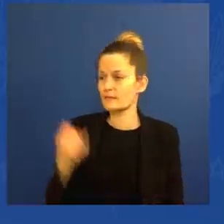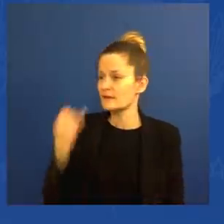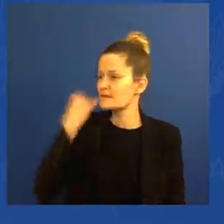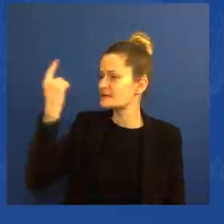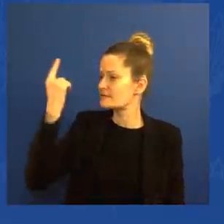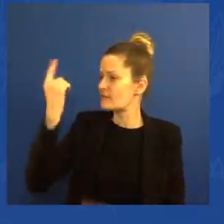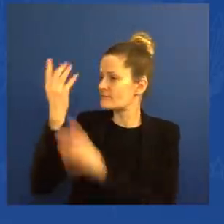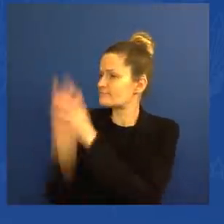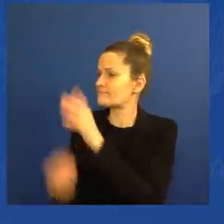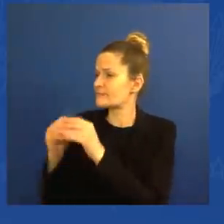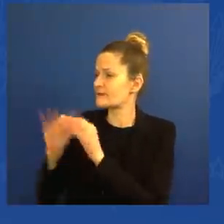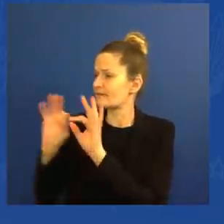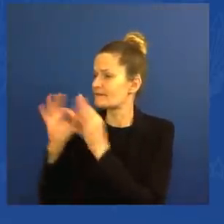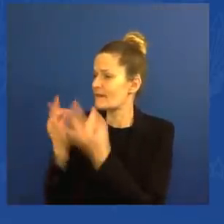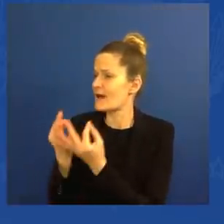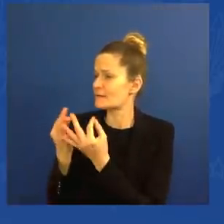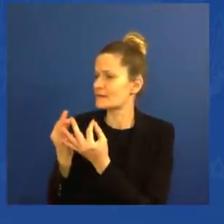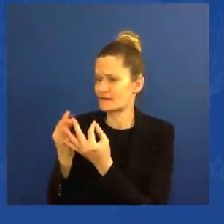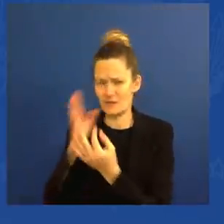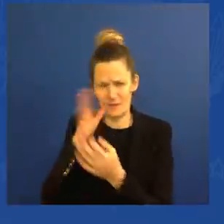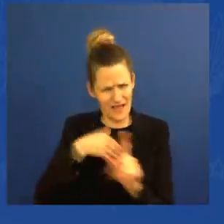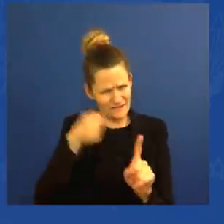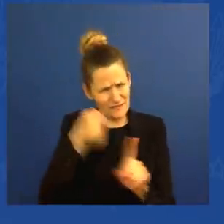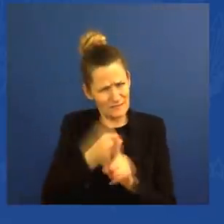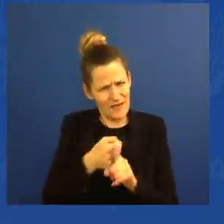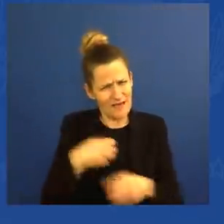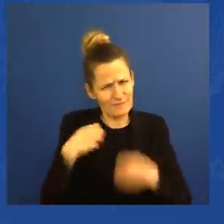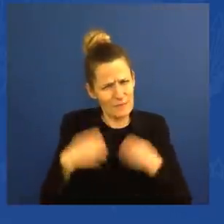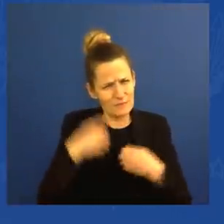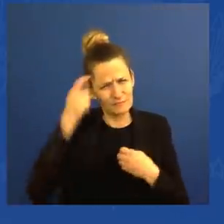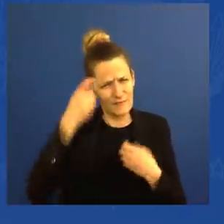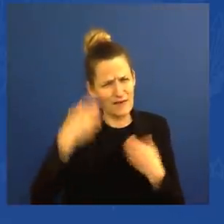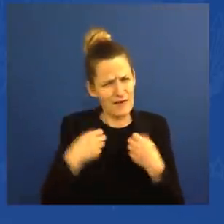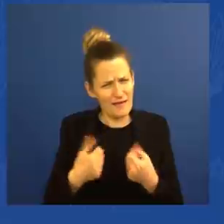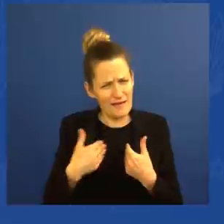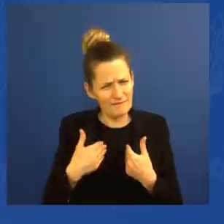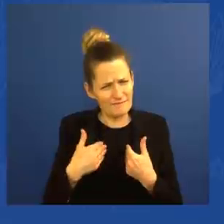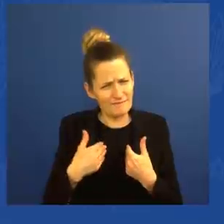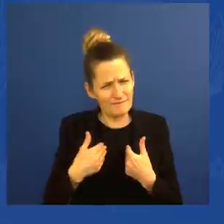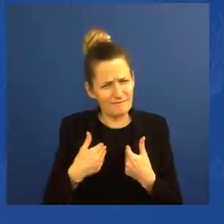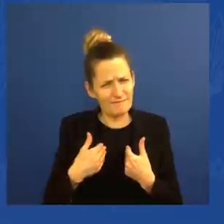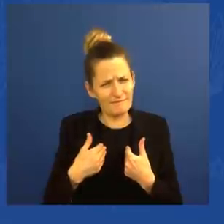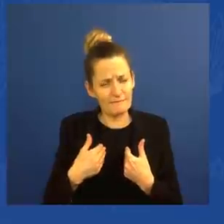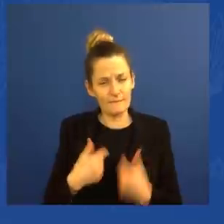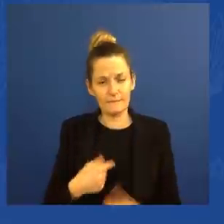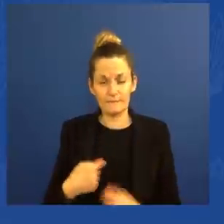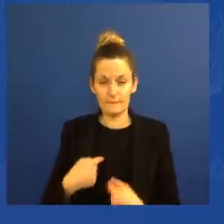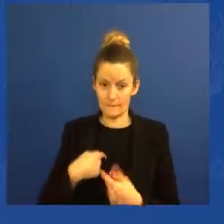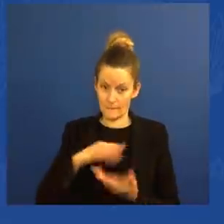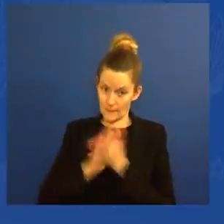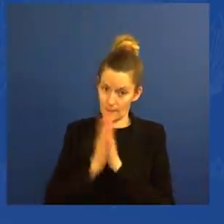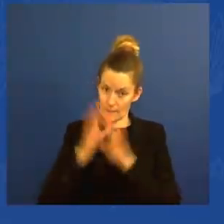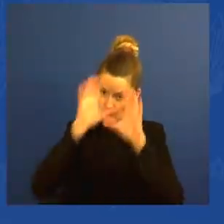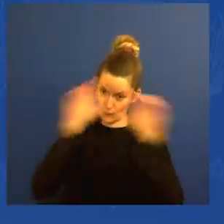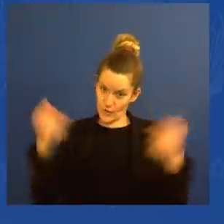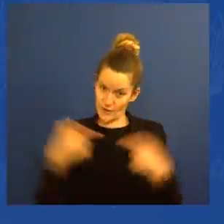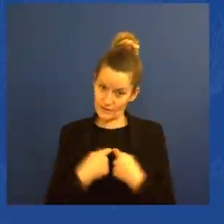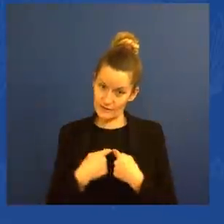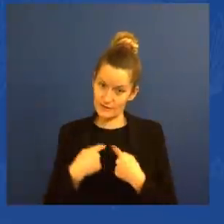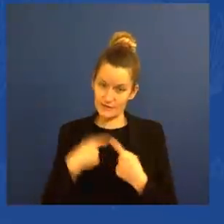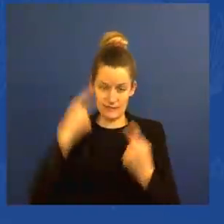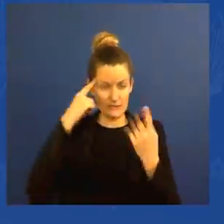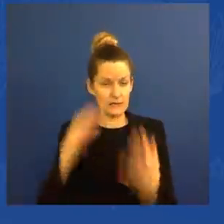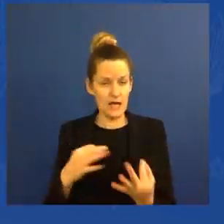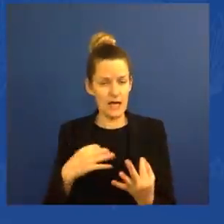determined not to let that happen again. This time around, the American Rescue Plan, we made a choice to bring